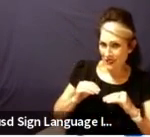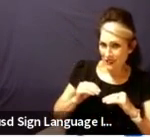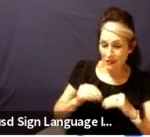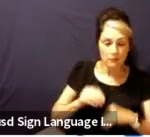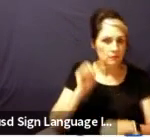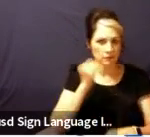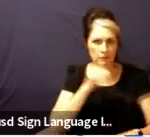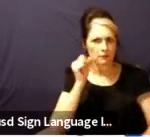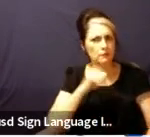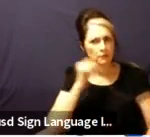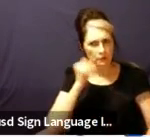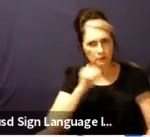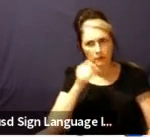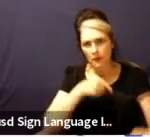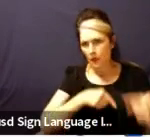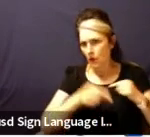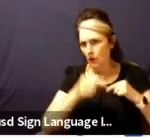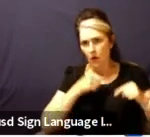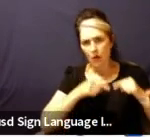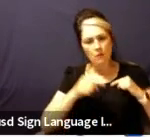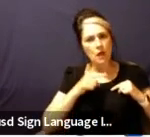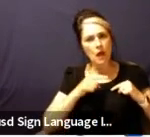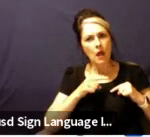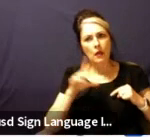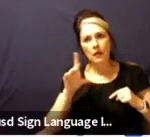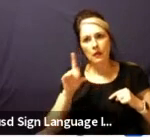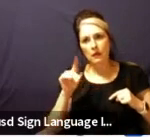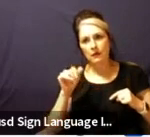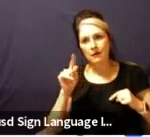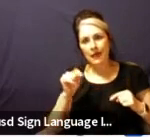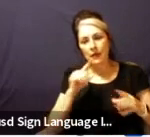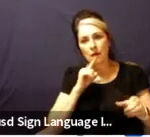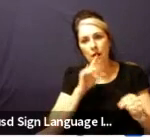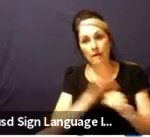Yes, you can go back into data confirmation